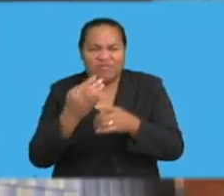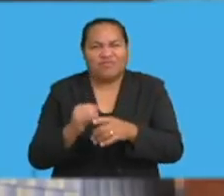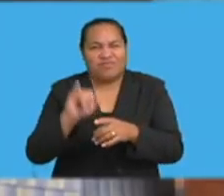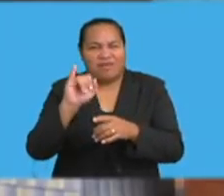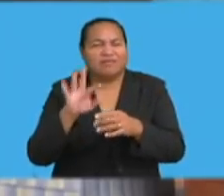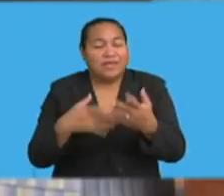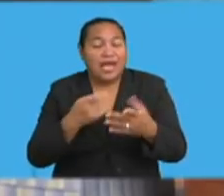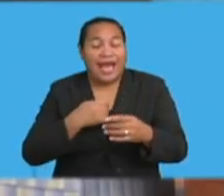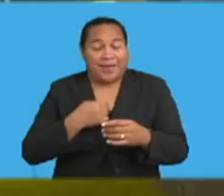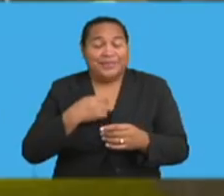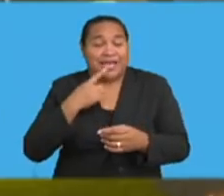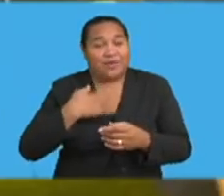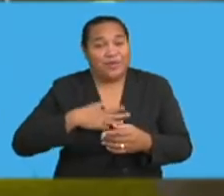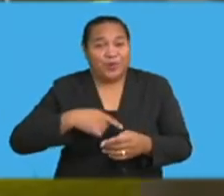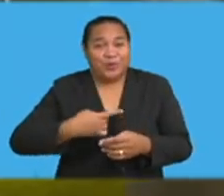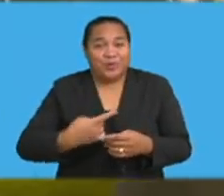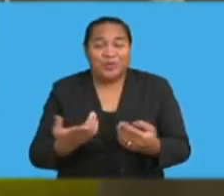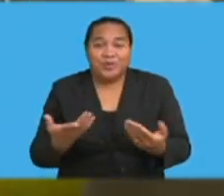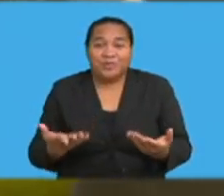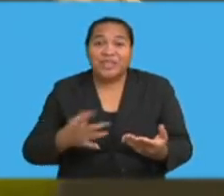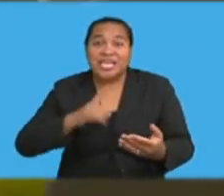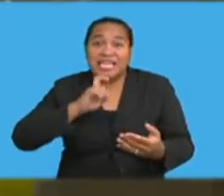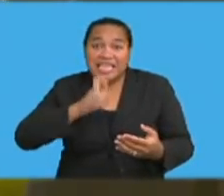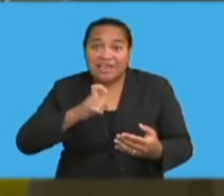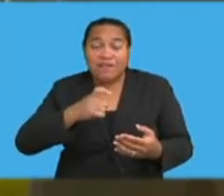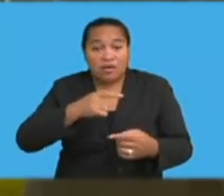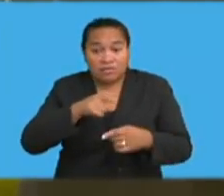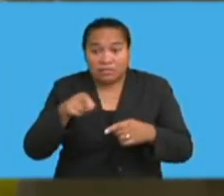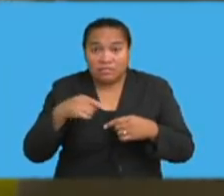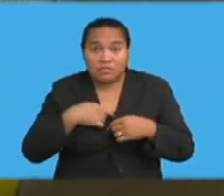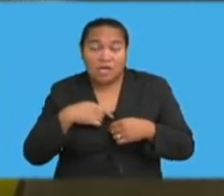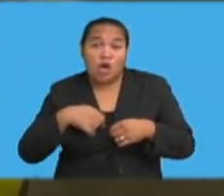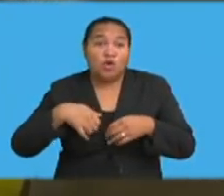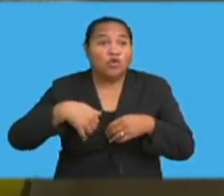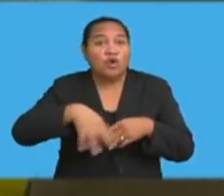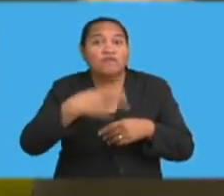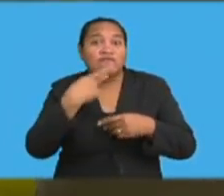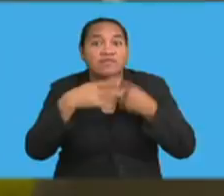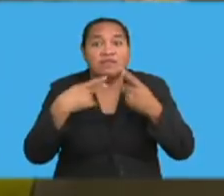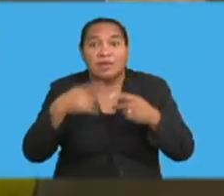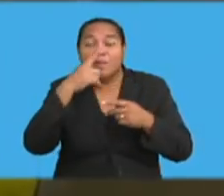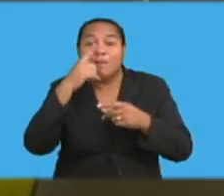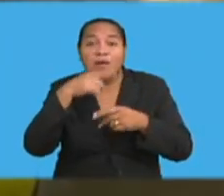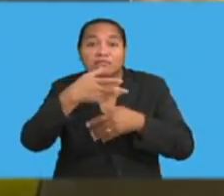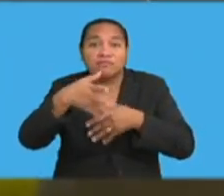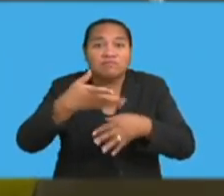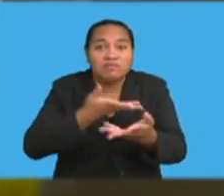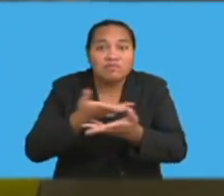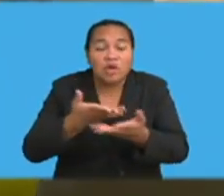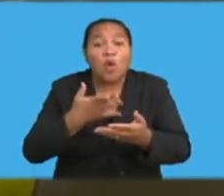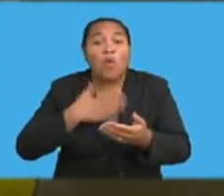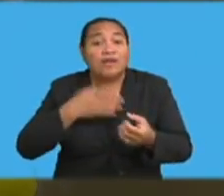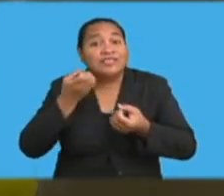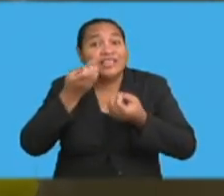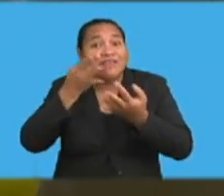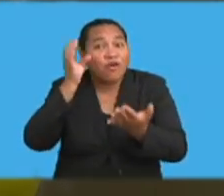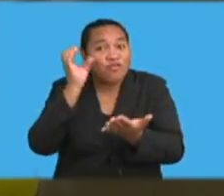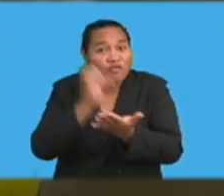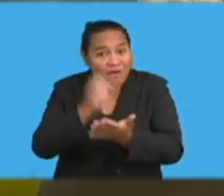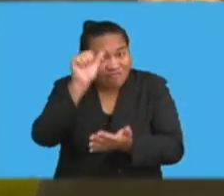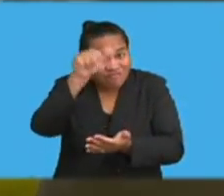Speaker, as I was saying, if we are going out to members of the public, and if we want to give them the correct